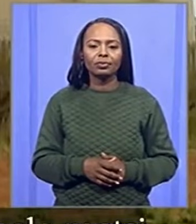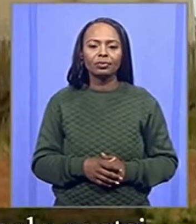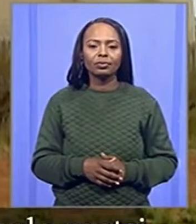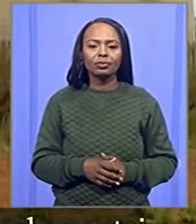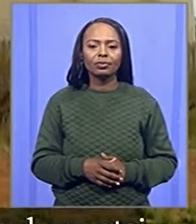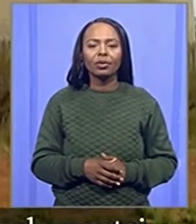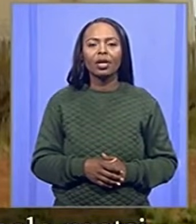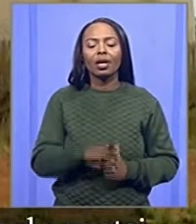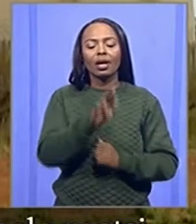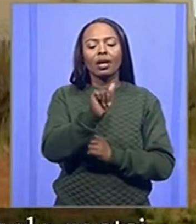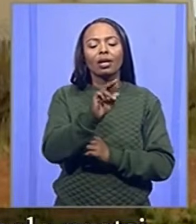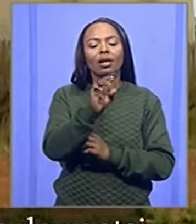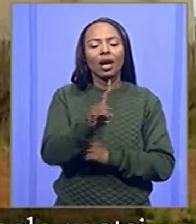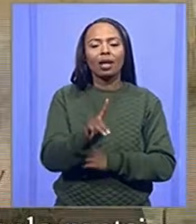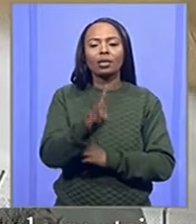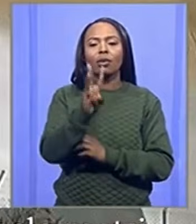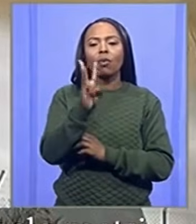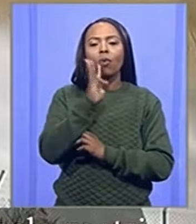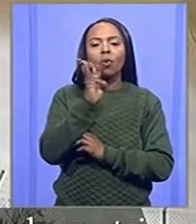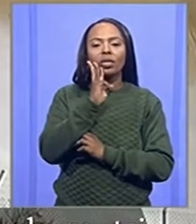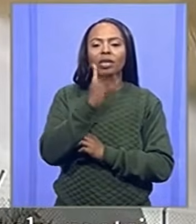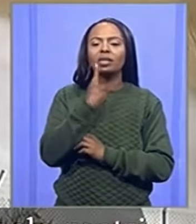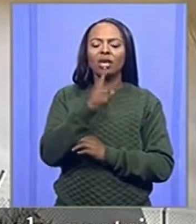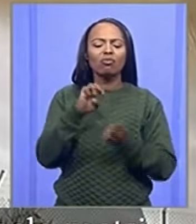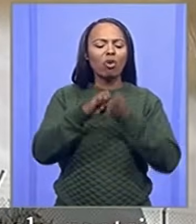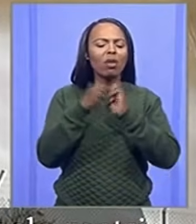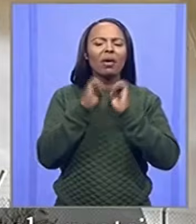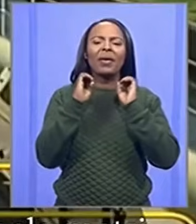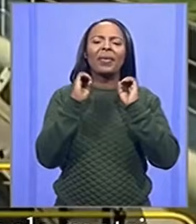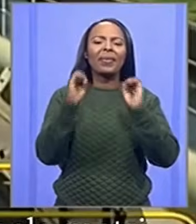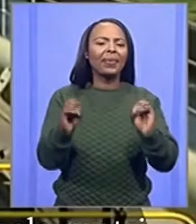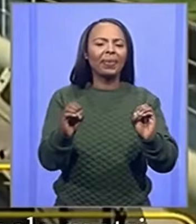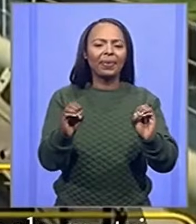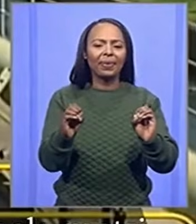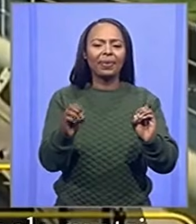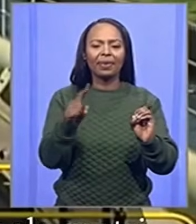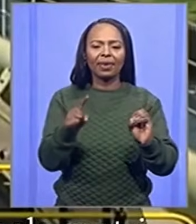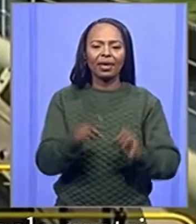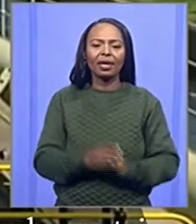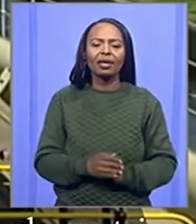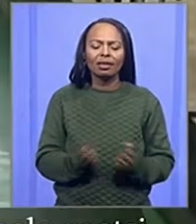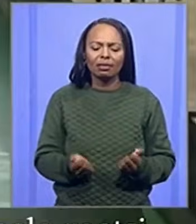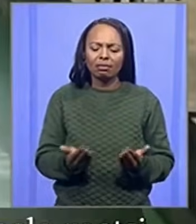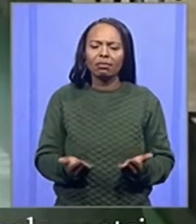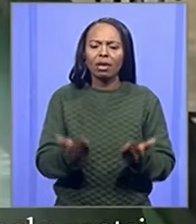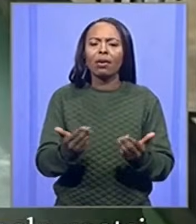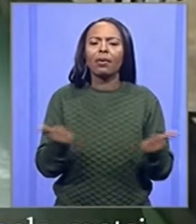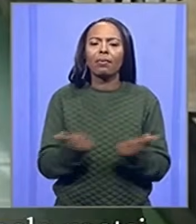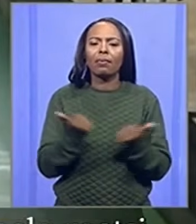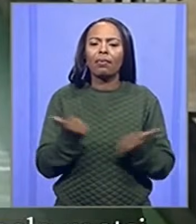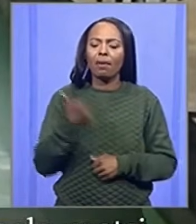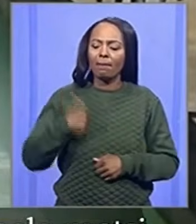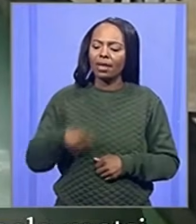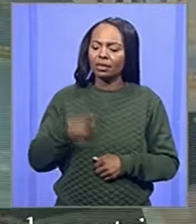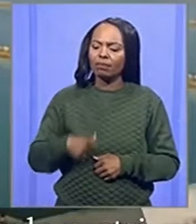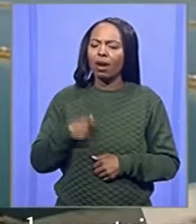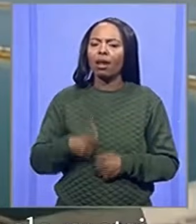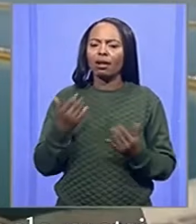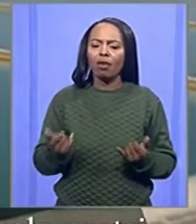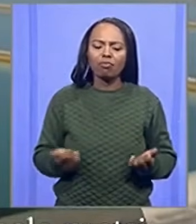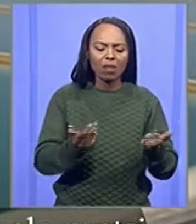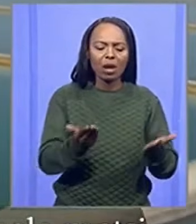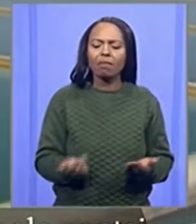Rand Water ya re ga itemogele kgwetlho e kwa godimo ya tlamelo ya metsi ga jaana mo bommasepala ba amogelang metsi a lekaneng go